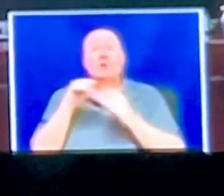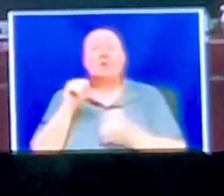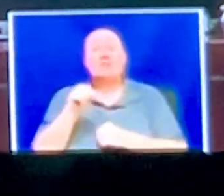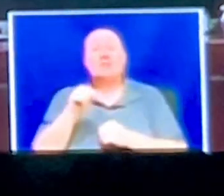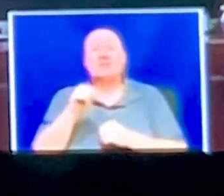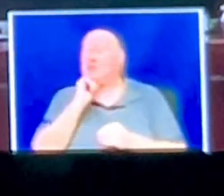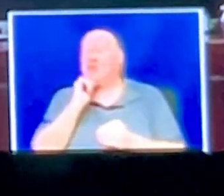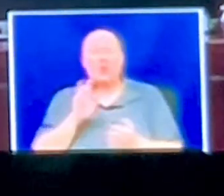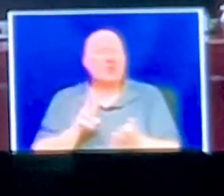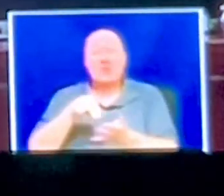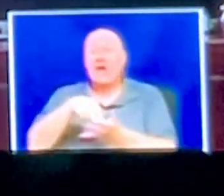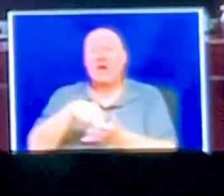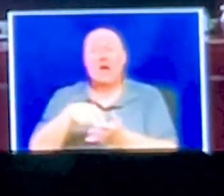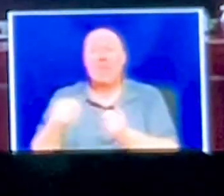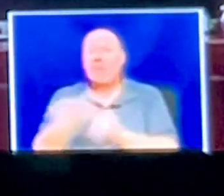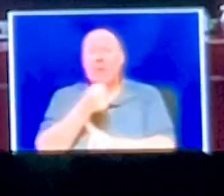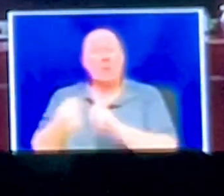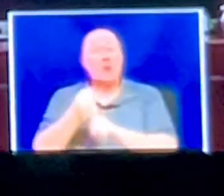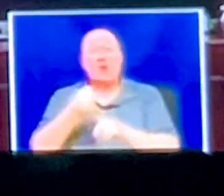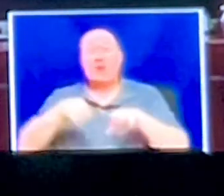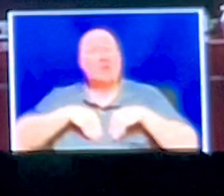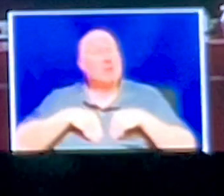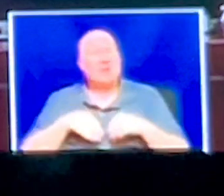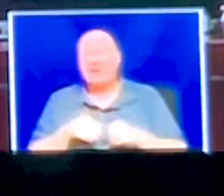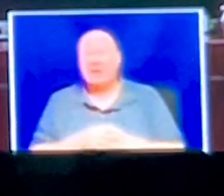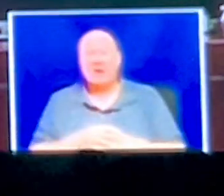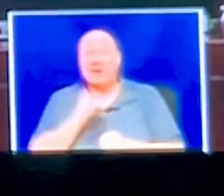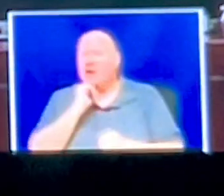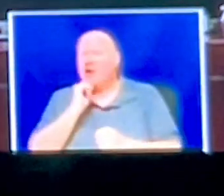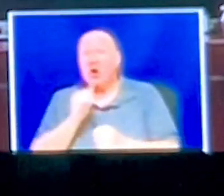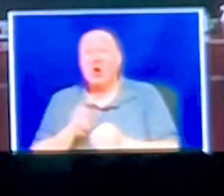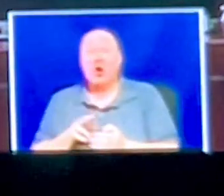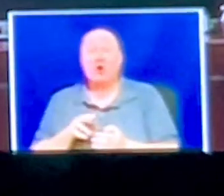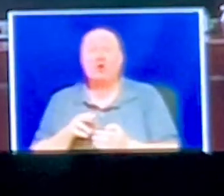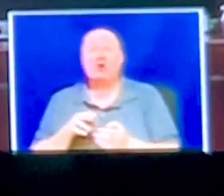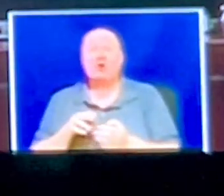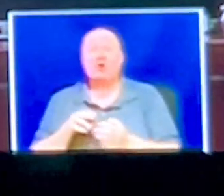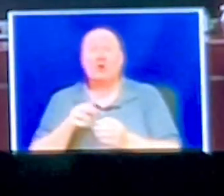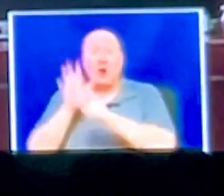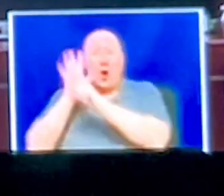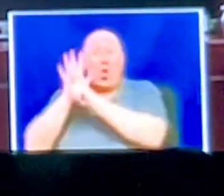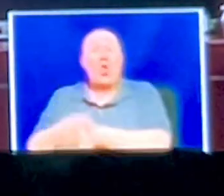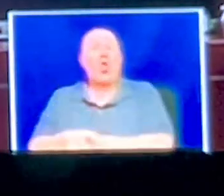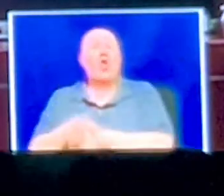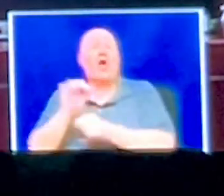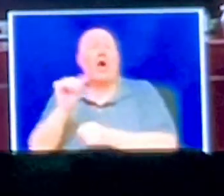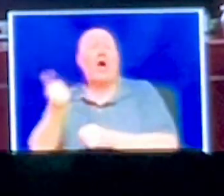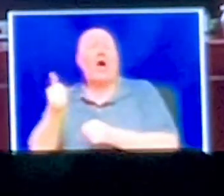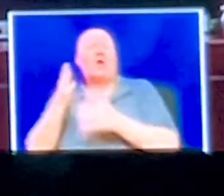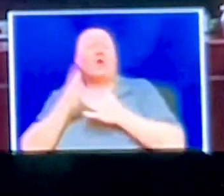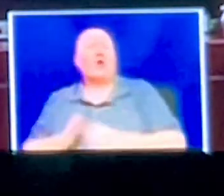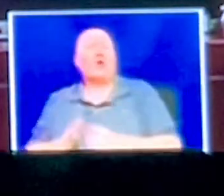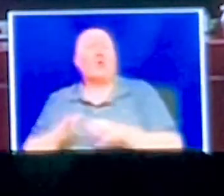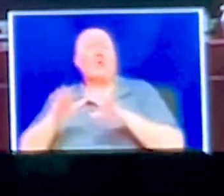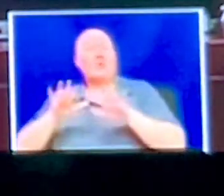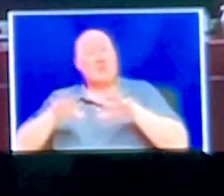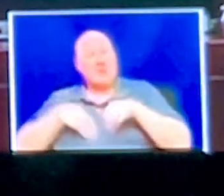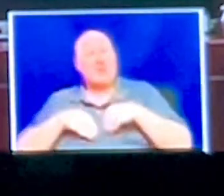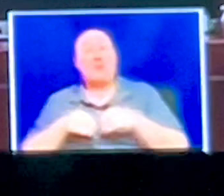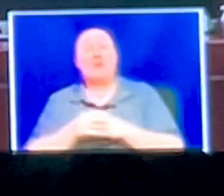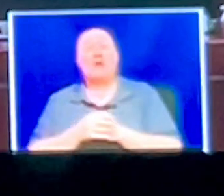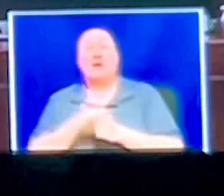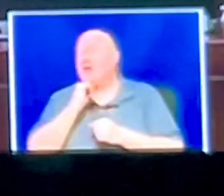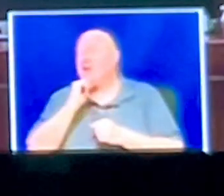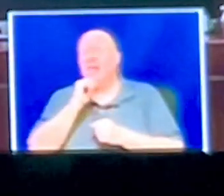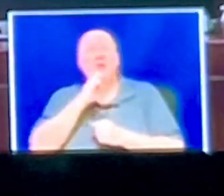stand up for abuse, cannot stand up for the infringement of other human beings, no matter who those human